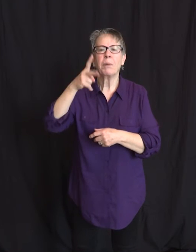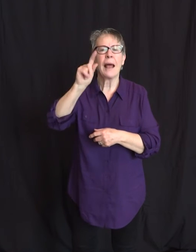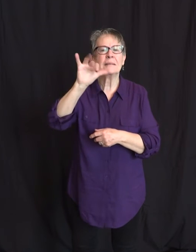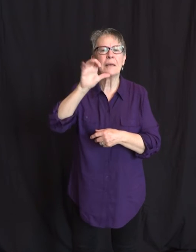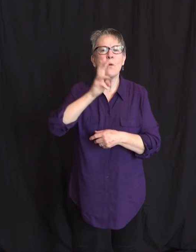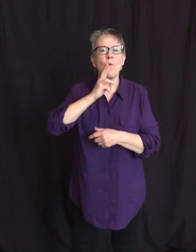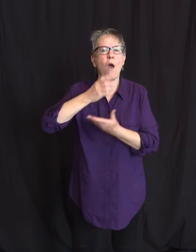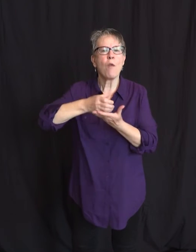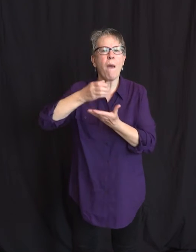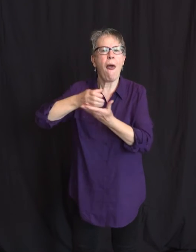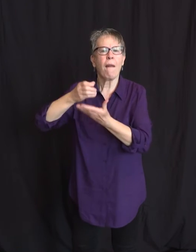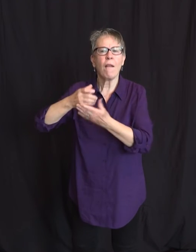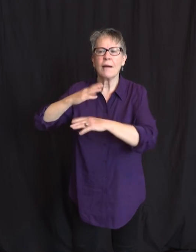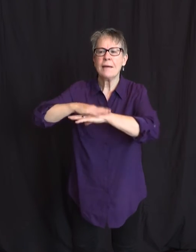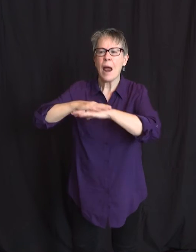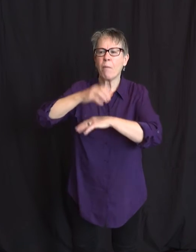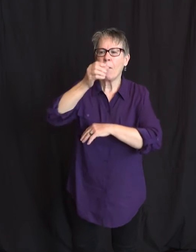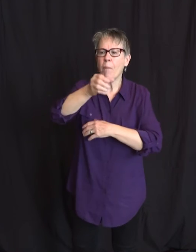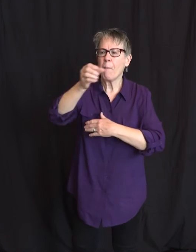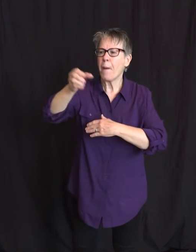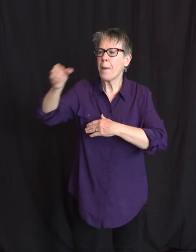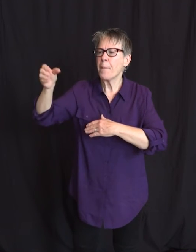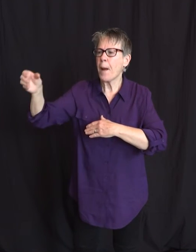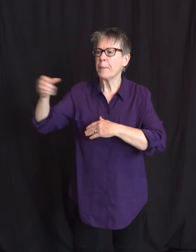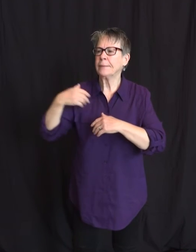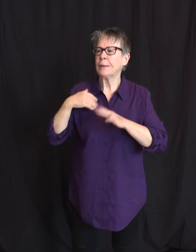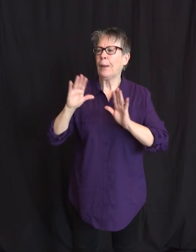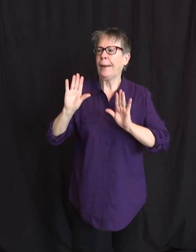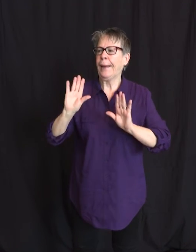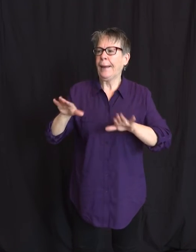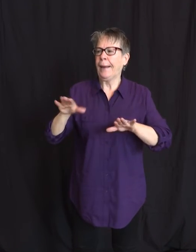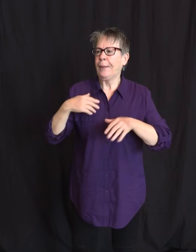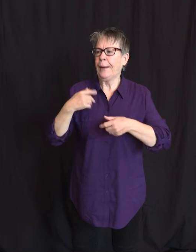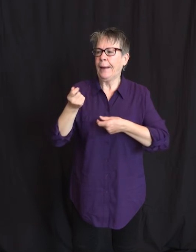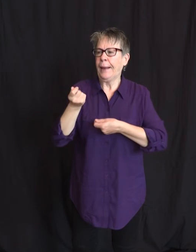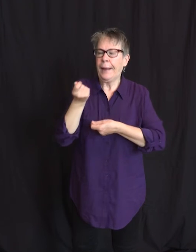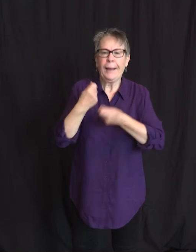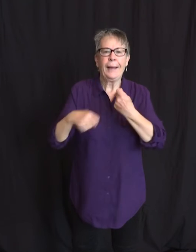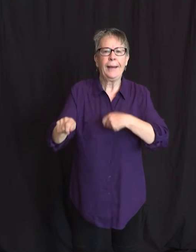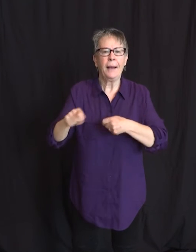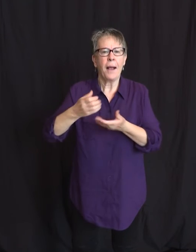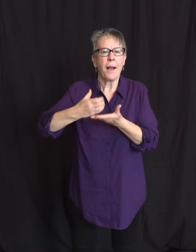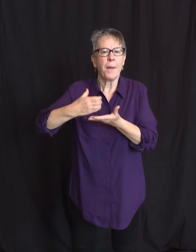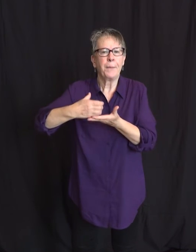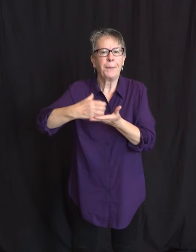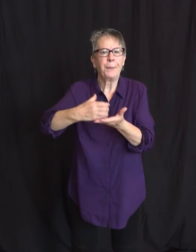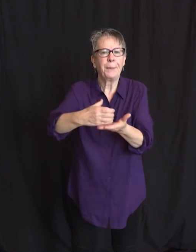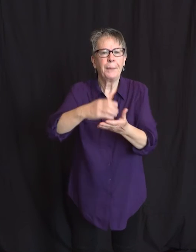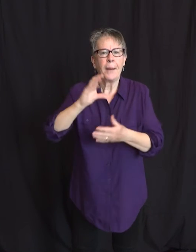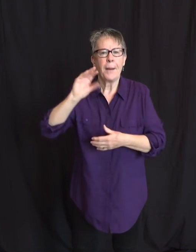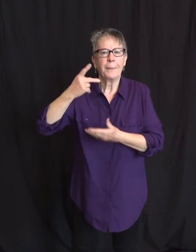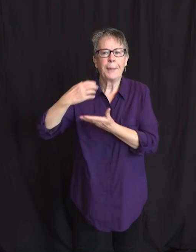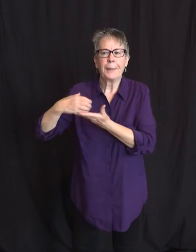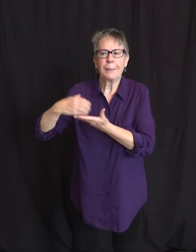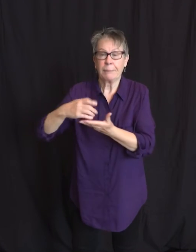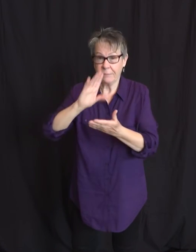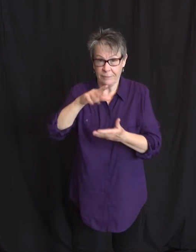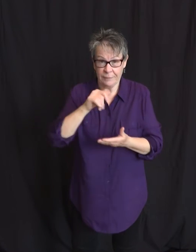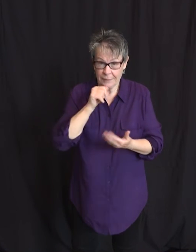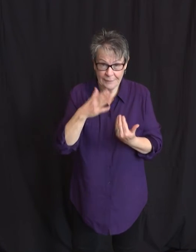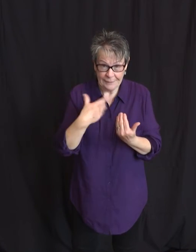for the congressman, you indicated that the CARES money can be used for budget purposes. Can you elaborate on